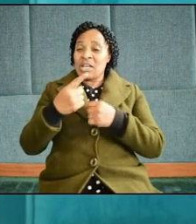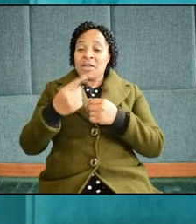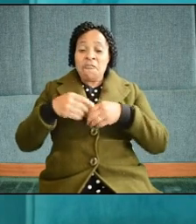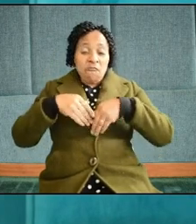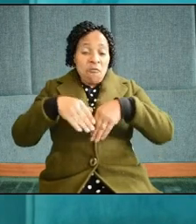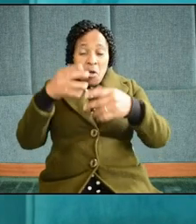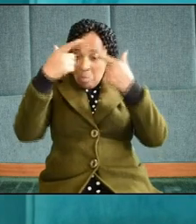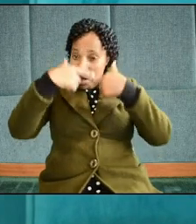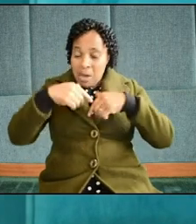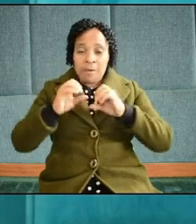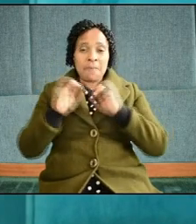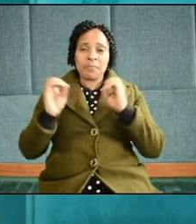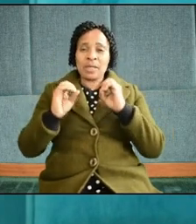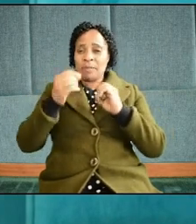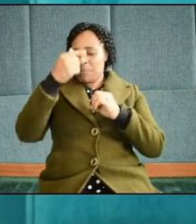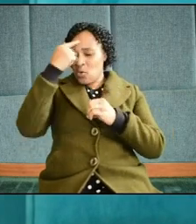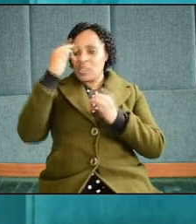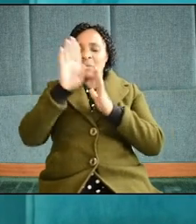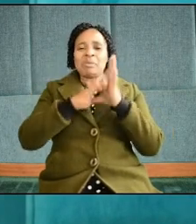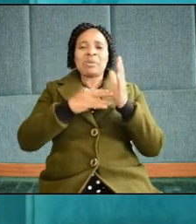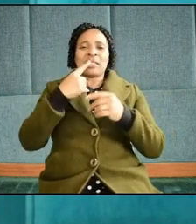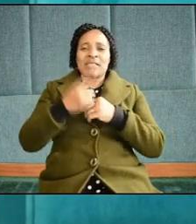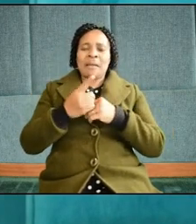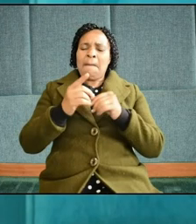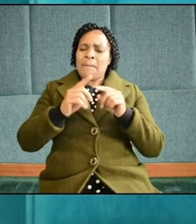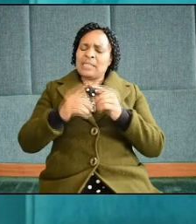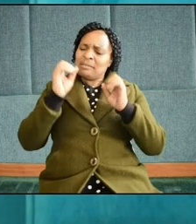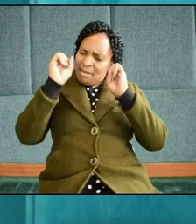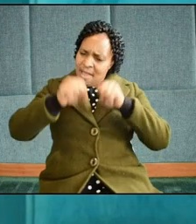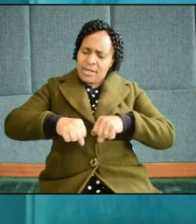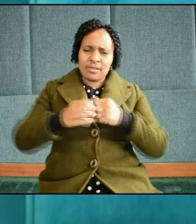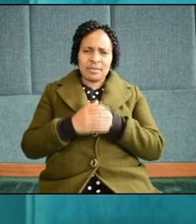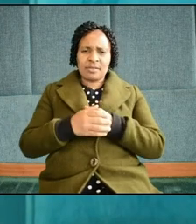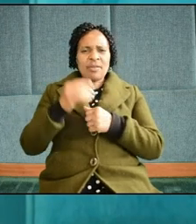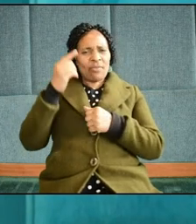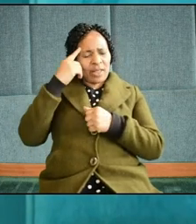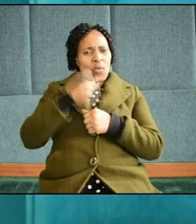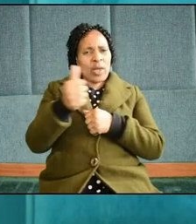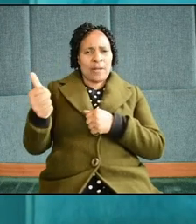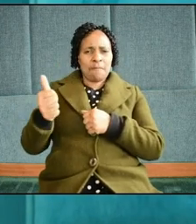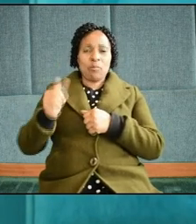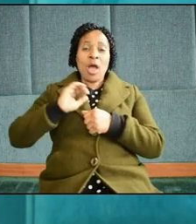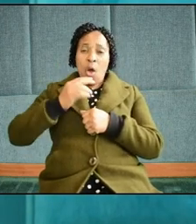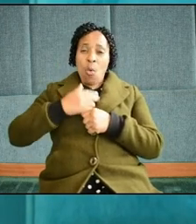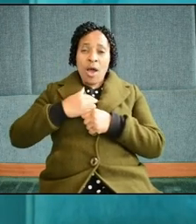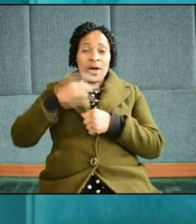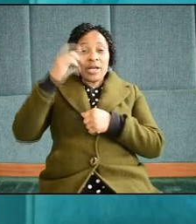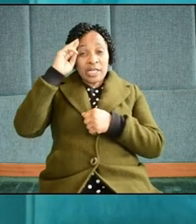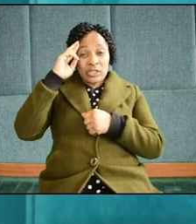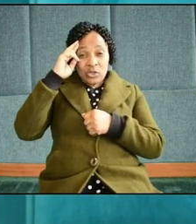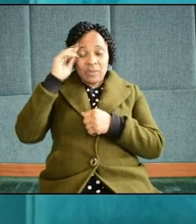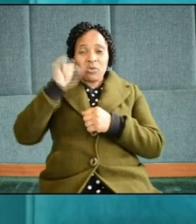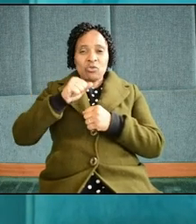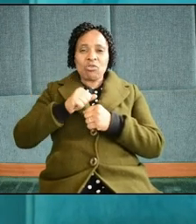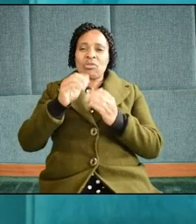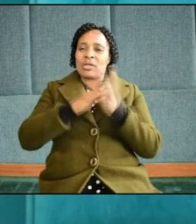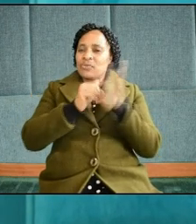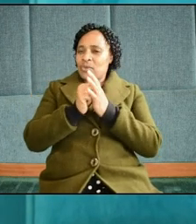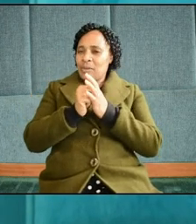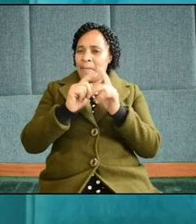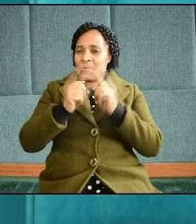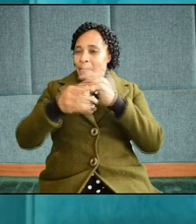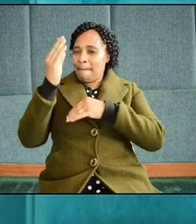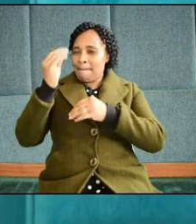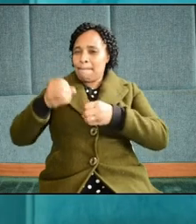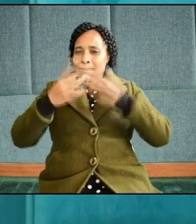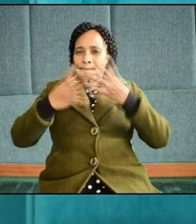taught and I said the Bible says. So as much as yes, we need to think, our reason may be distorted, but God also gives us